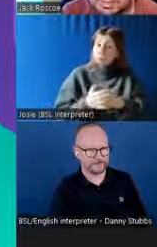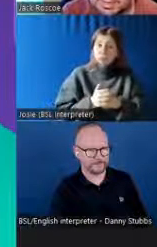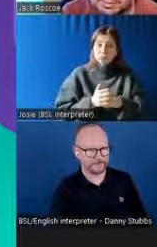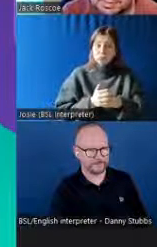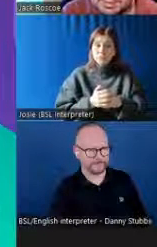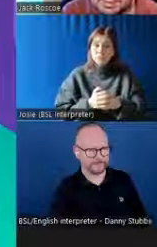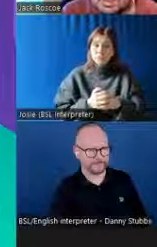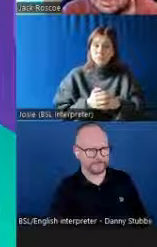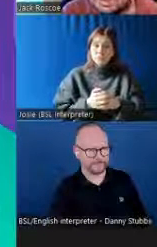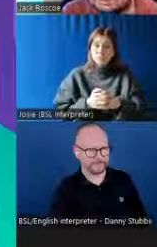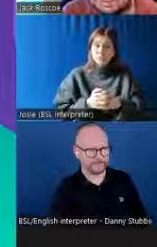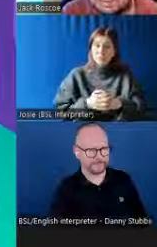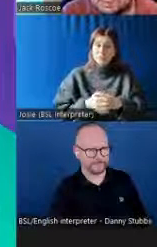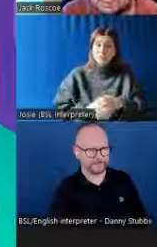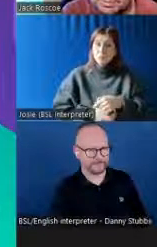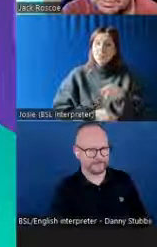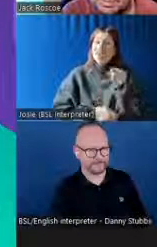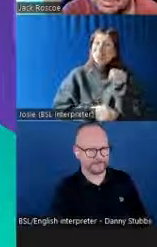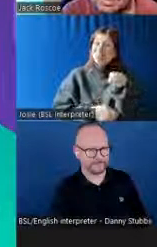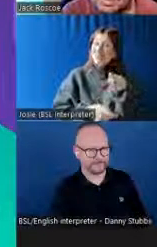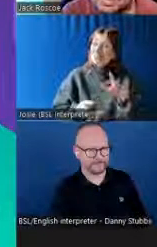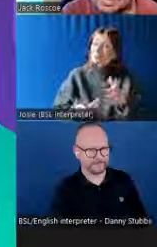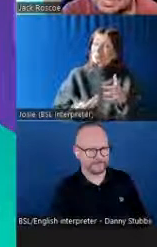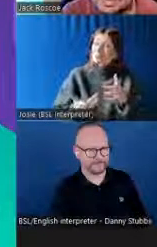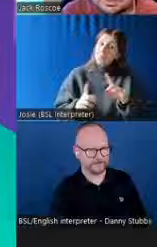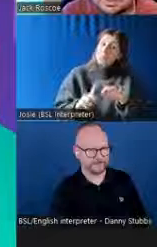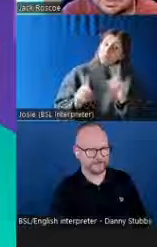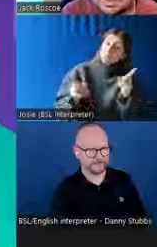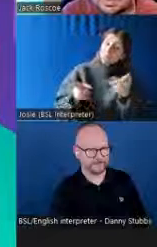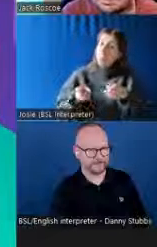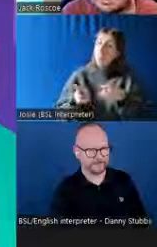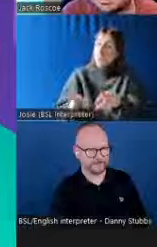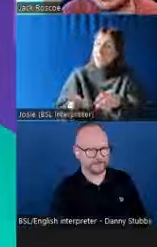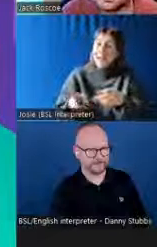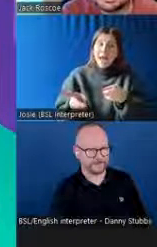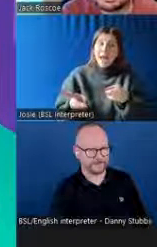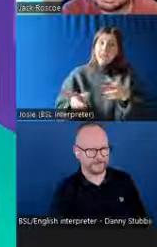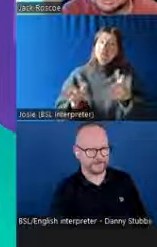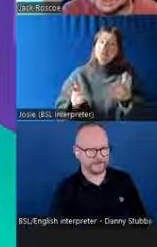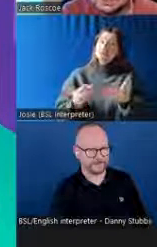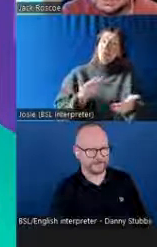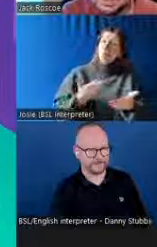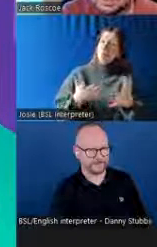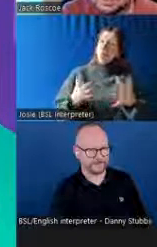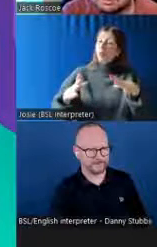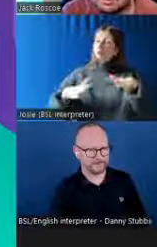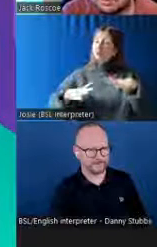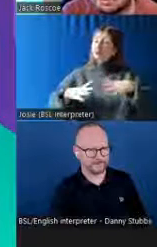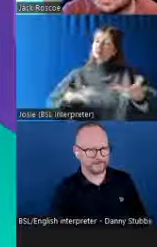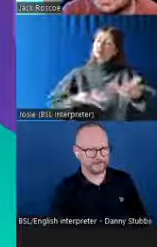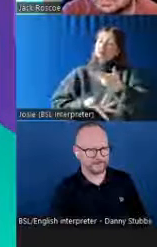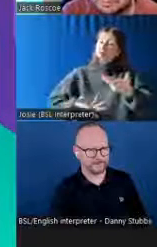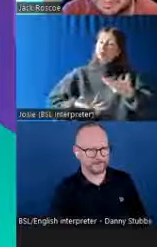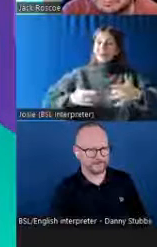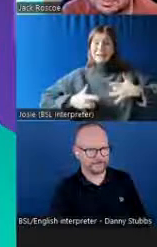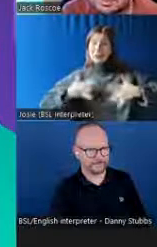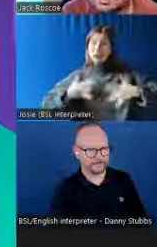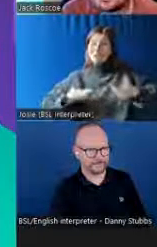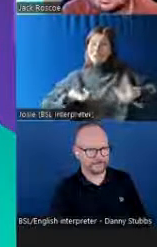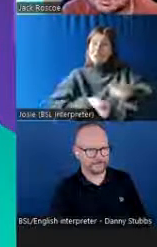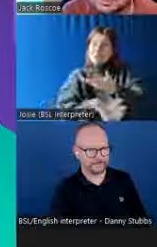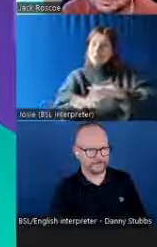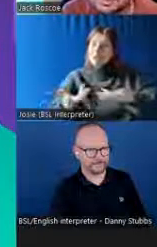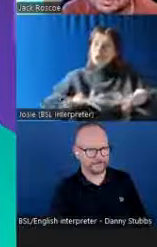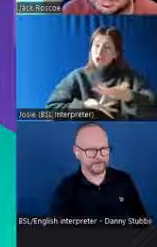in intent than a traditional focus group, in that it's intended to be an interesting discussion with more emphasis on the benefits